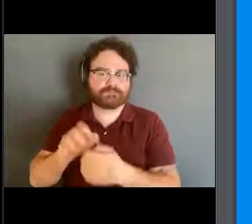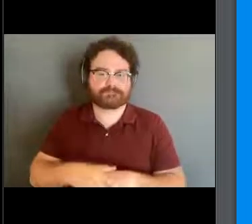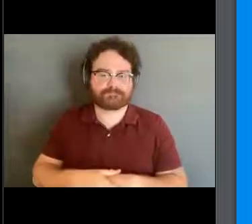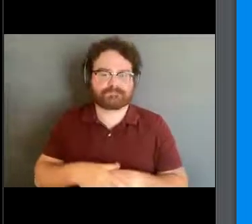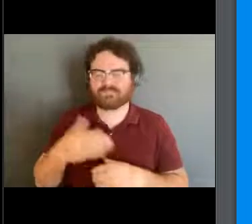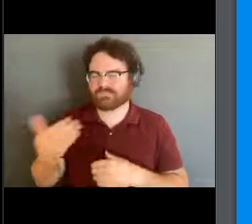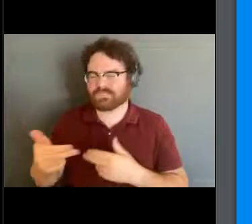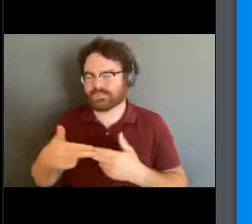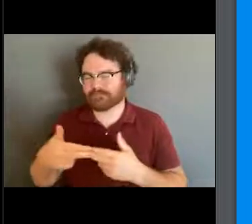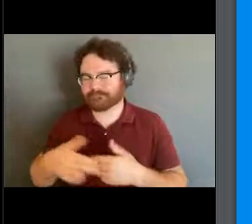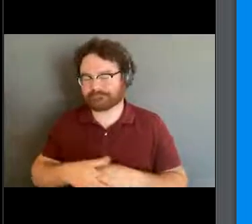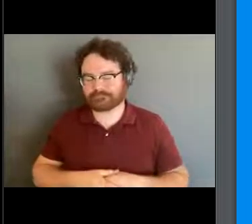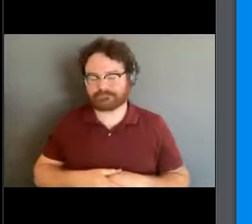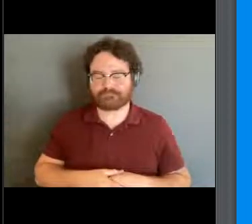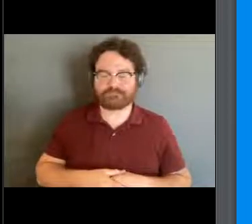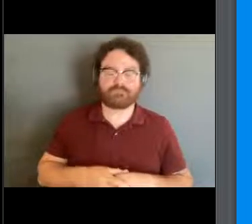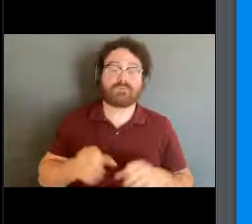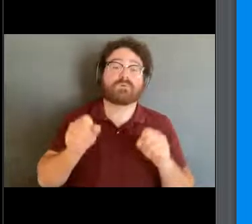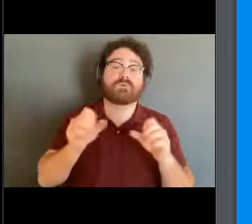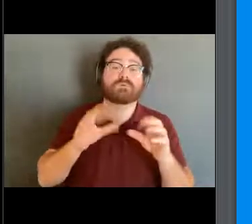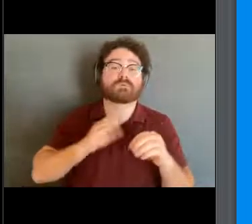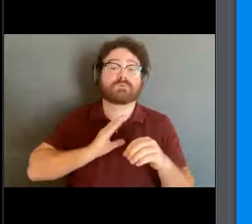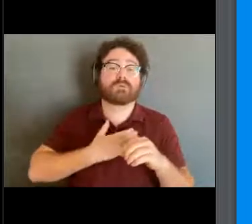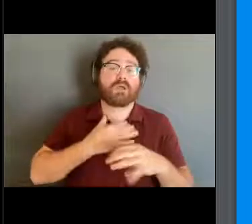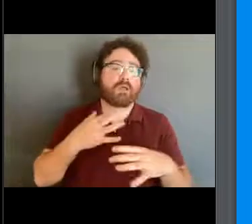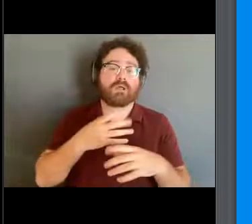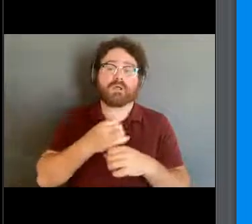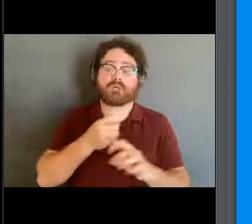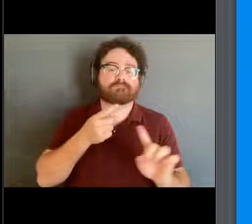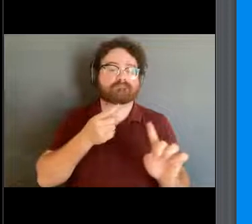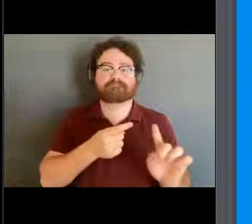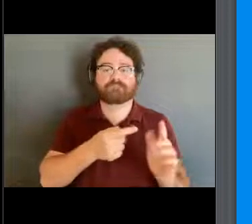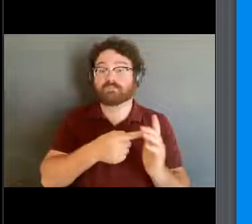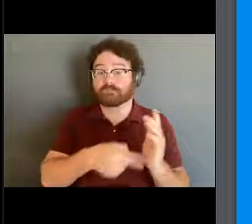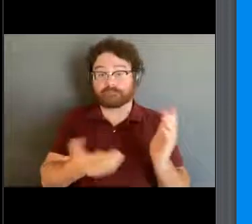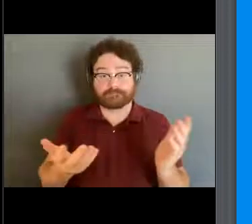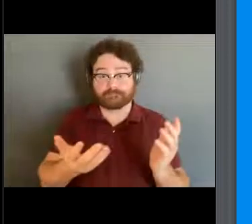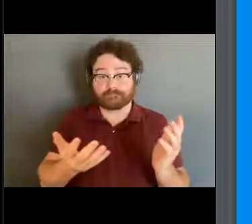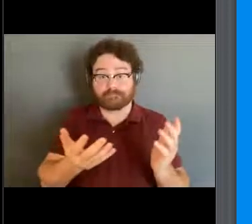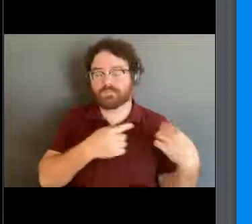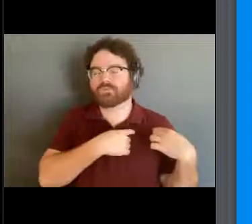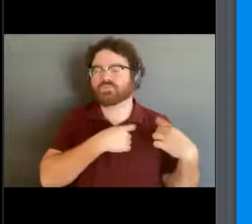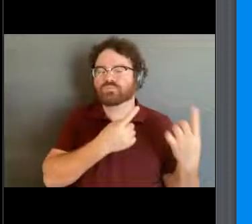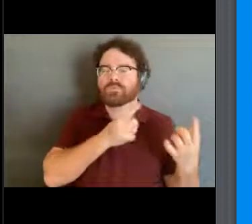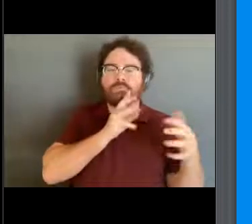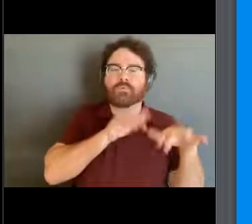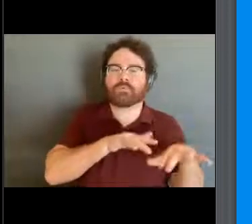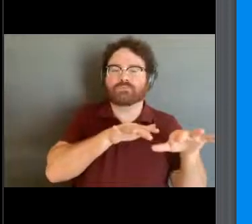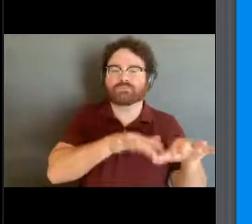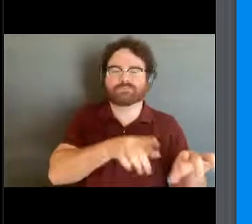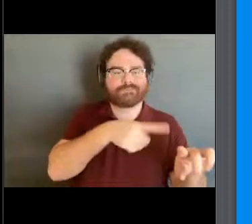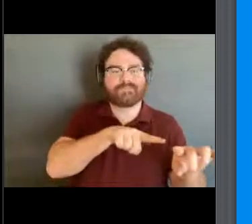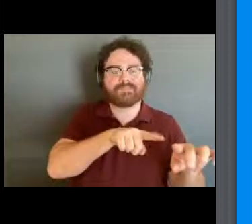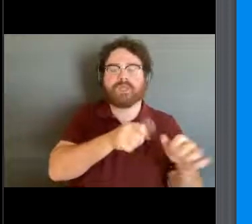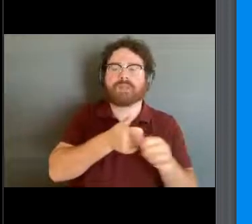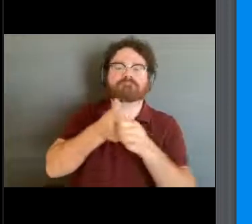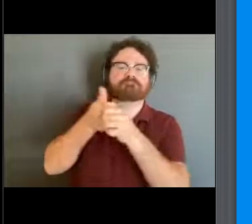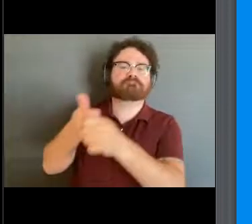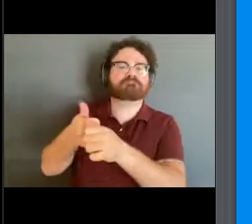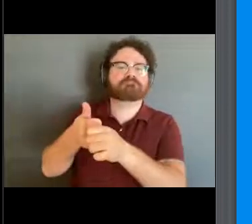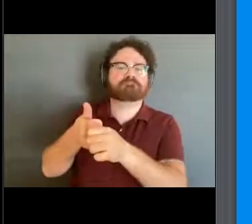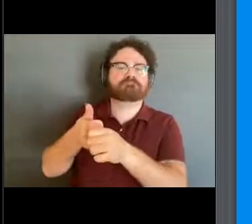So our conclusions is that so far the oceans is keeping pace with the atmosphere, and